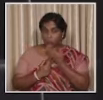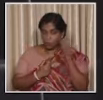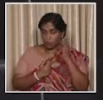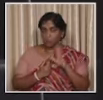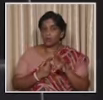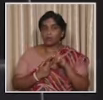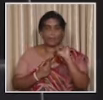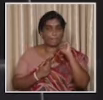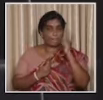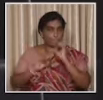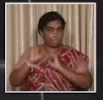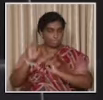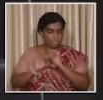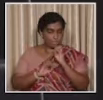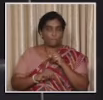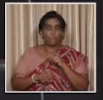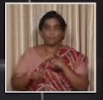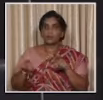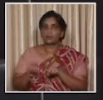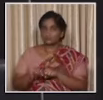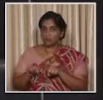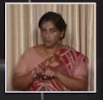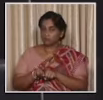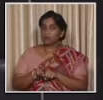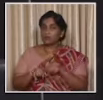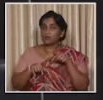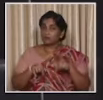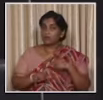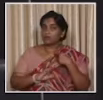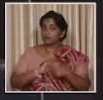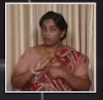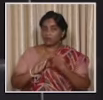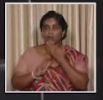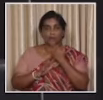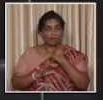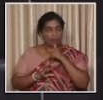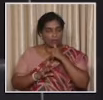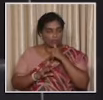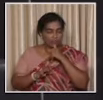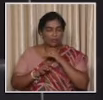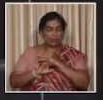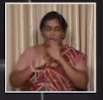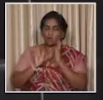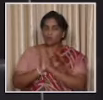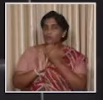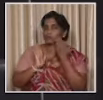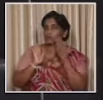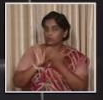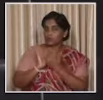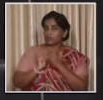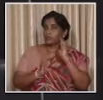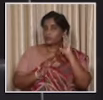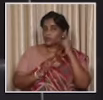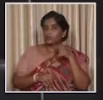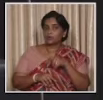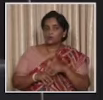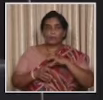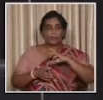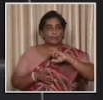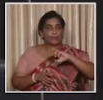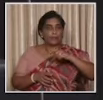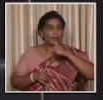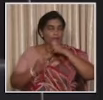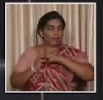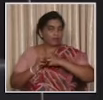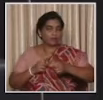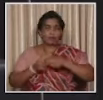50 odd percent of the country's length and breadth by pipe-borne water supply. So there was this ambitious